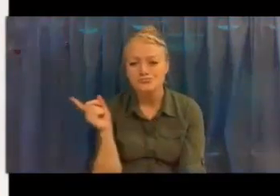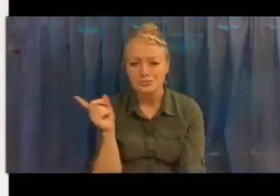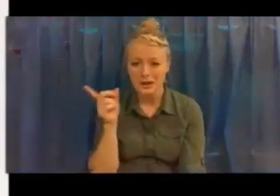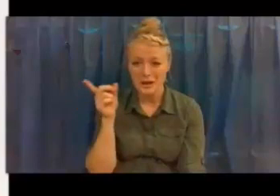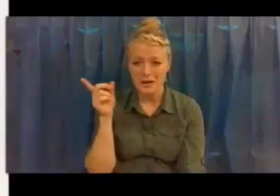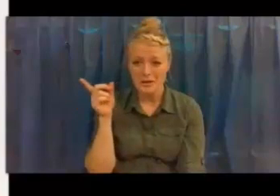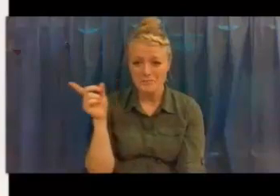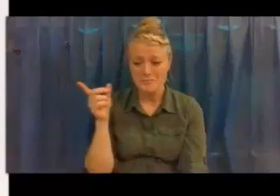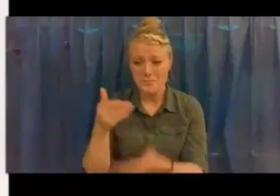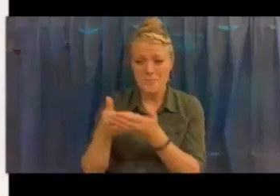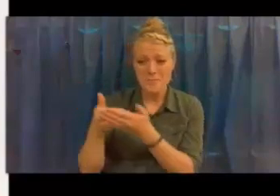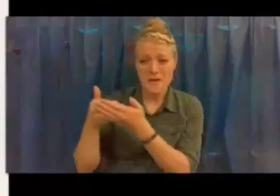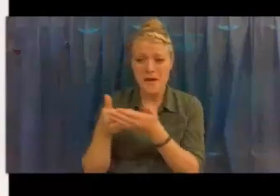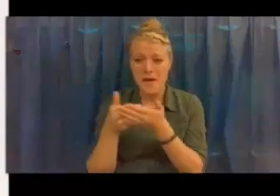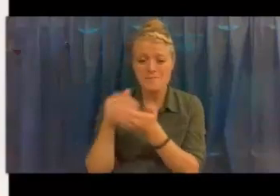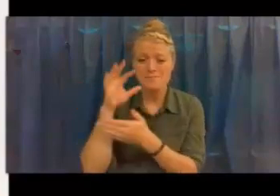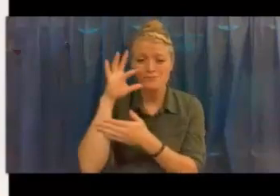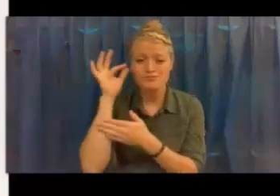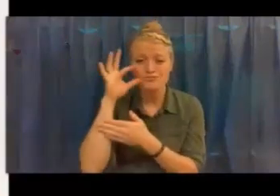Oh, it's cute.